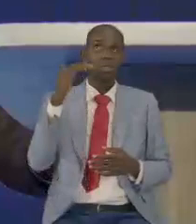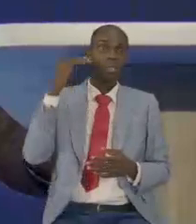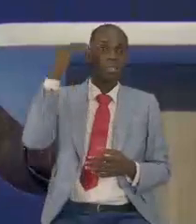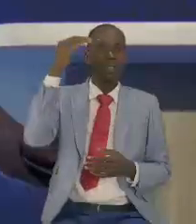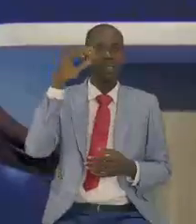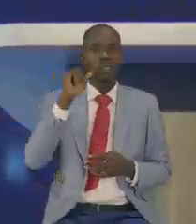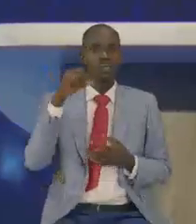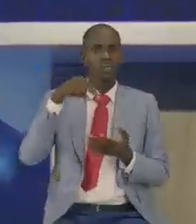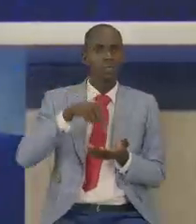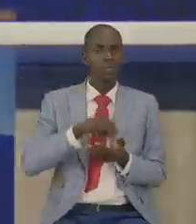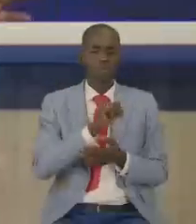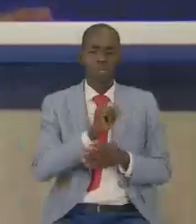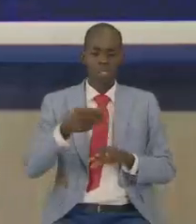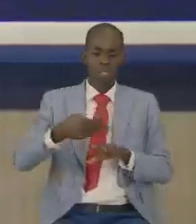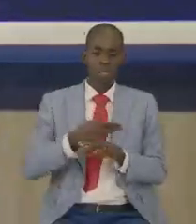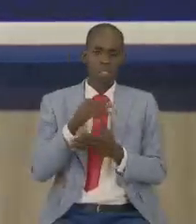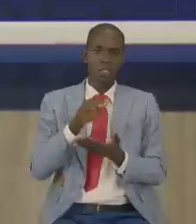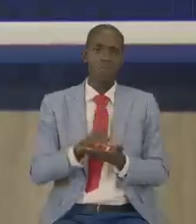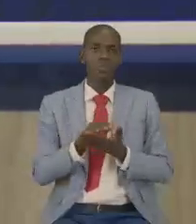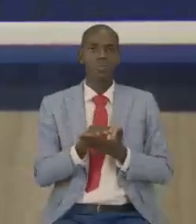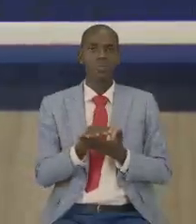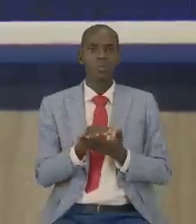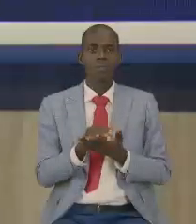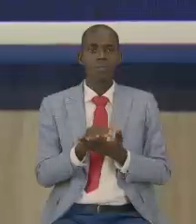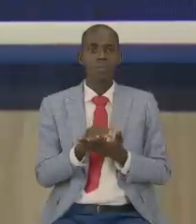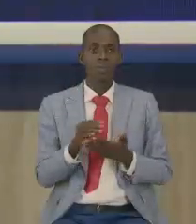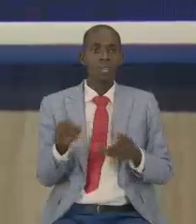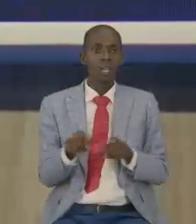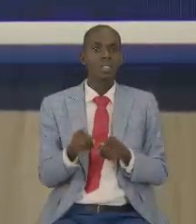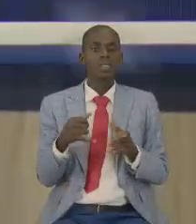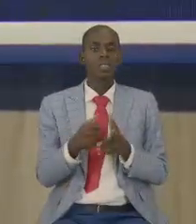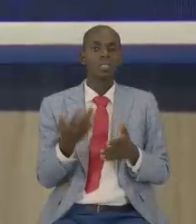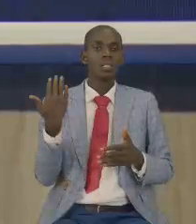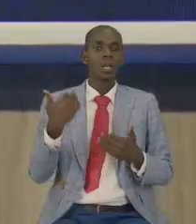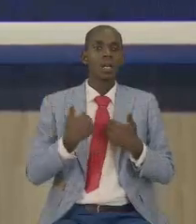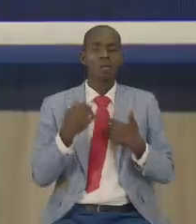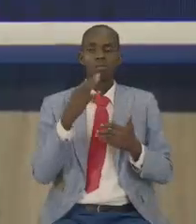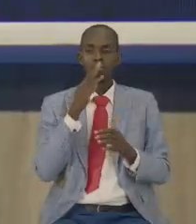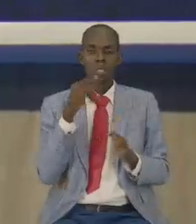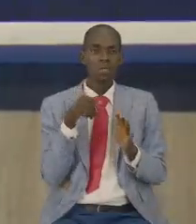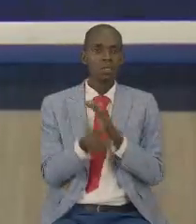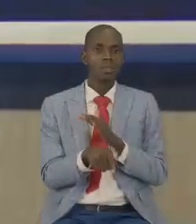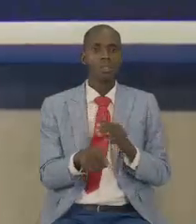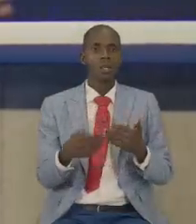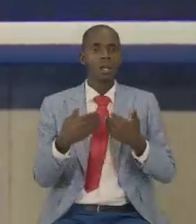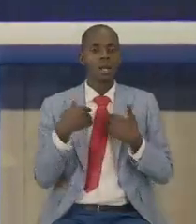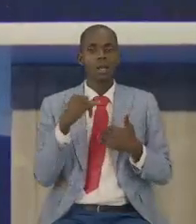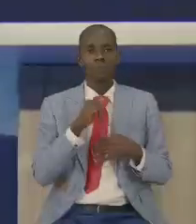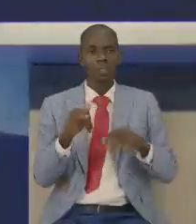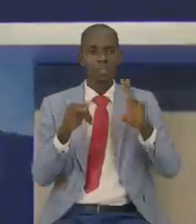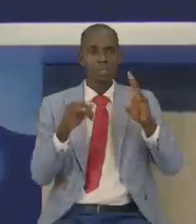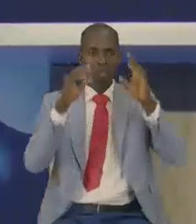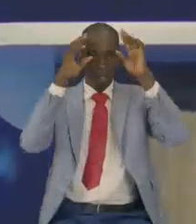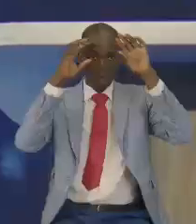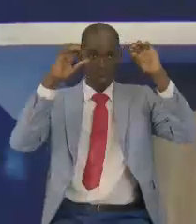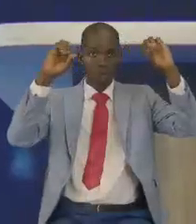as each, if it had been slain, having seven horns, perfect power, and seven